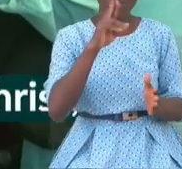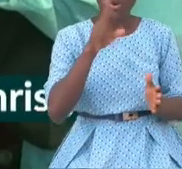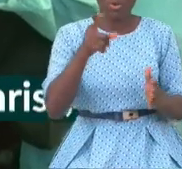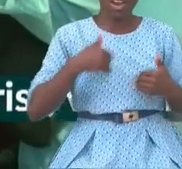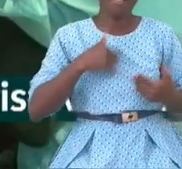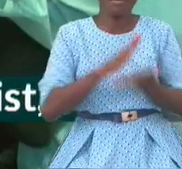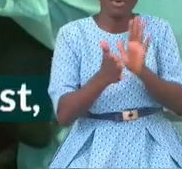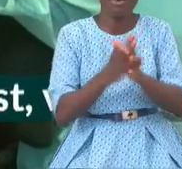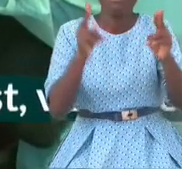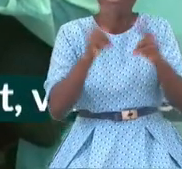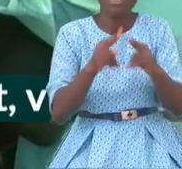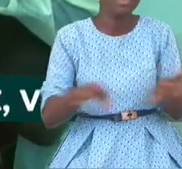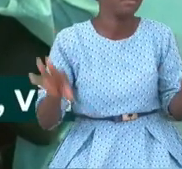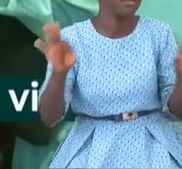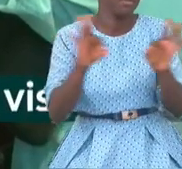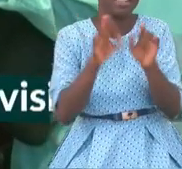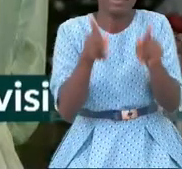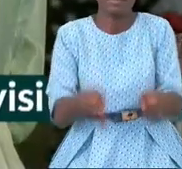because your name is now in the book of life.